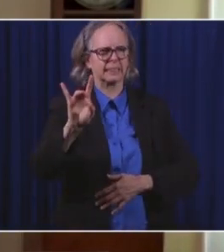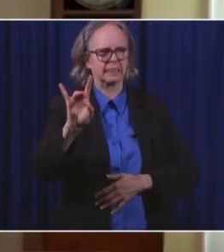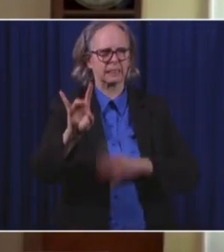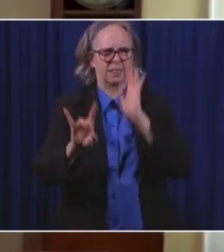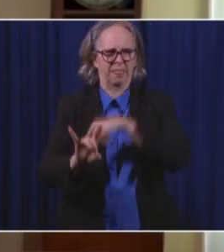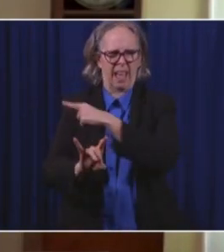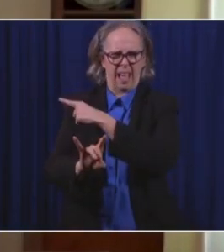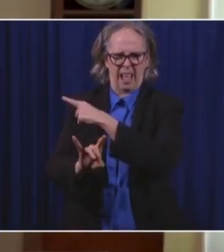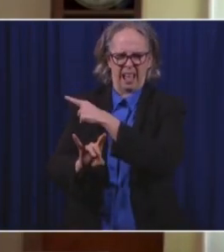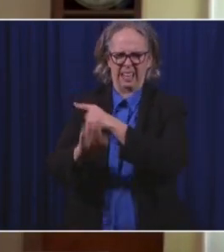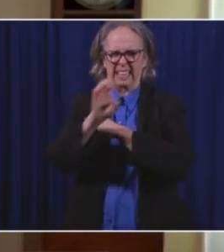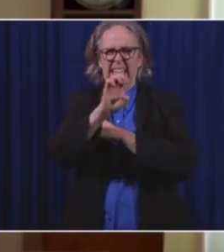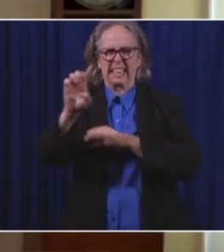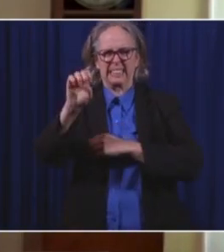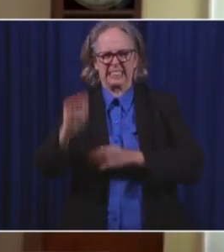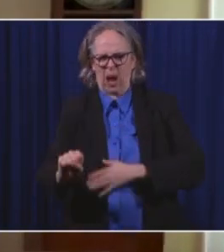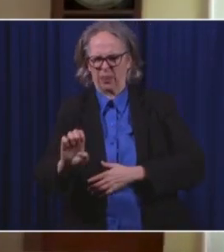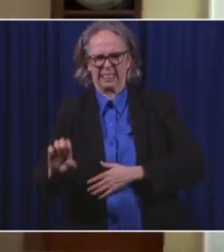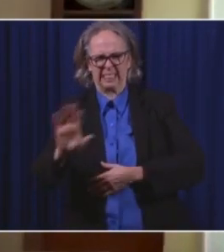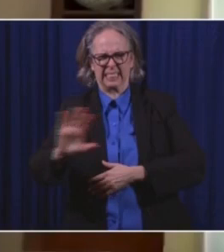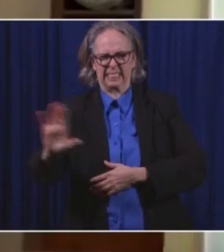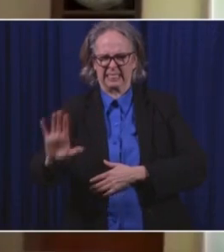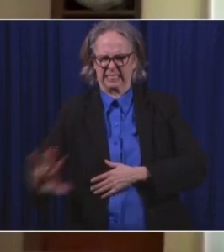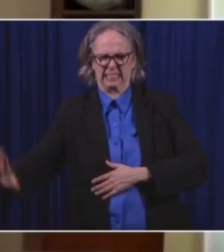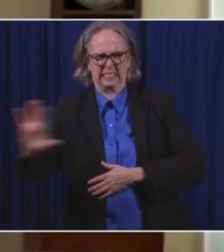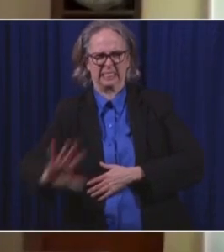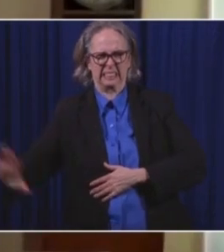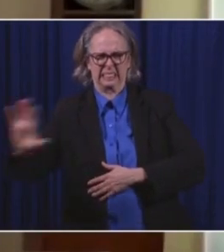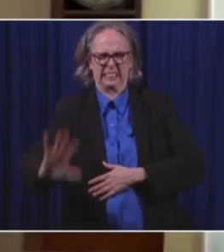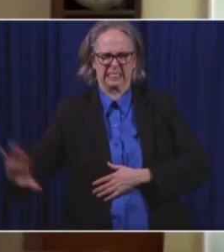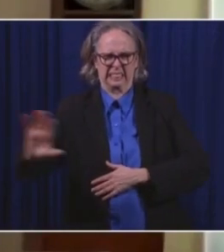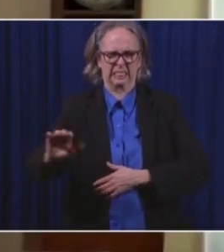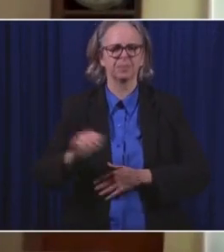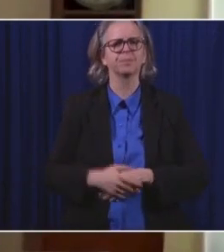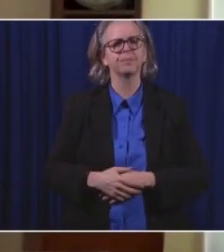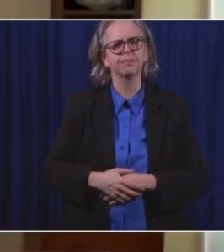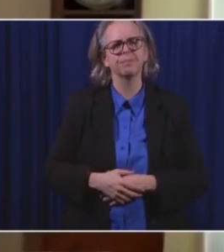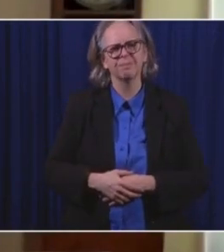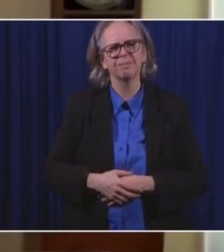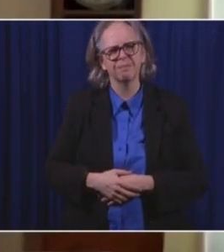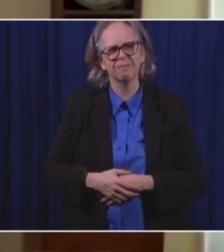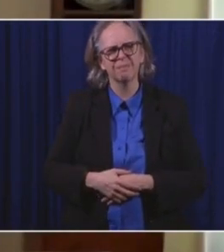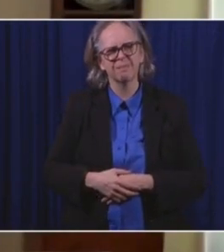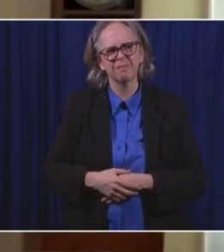state, because that one is a particular, I think, interest at this point.